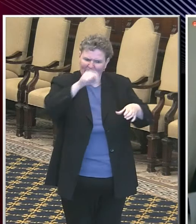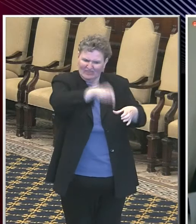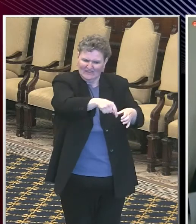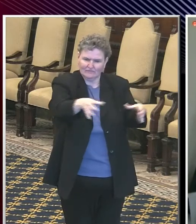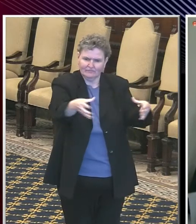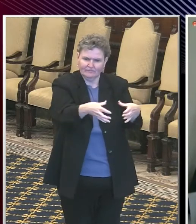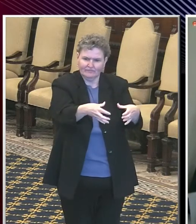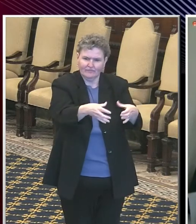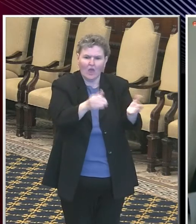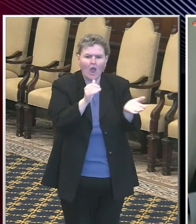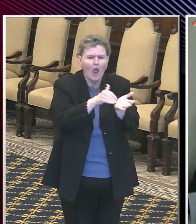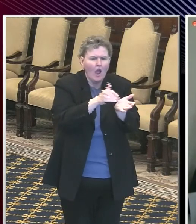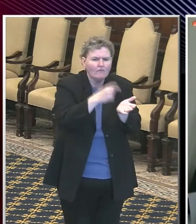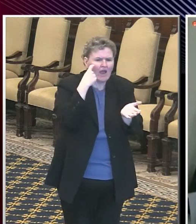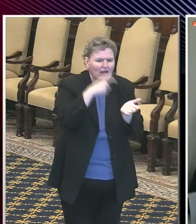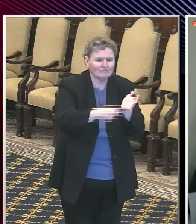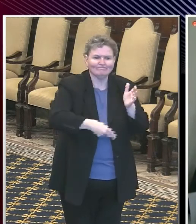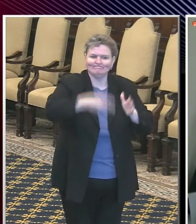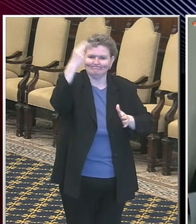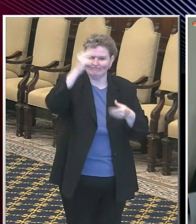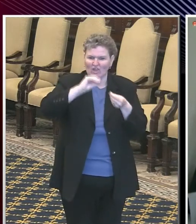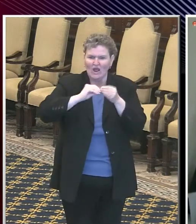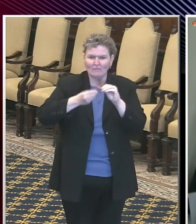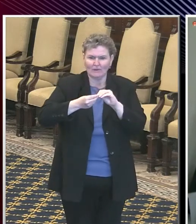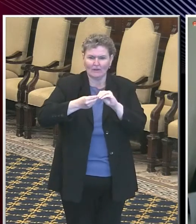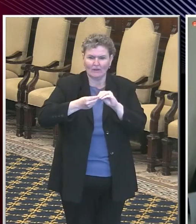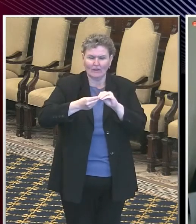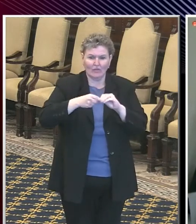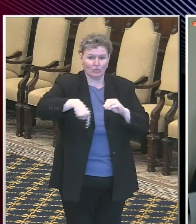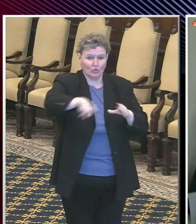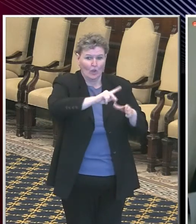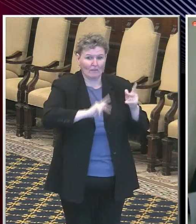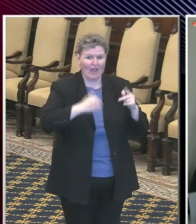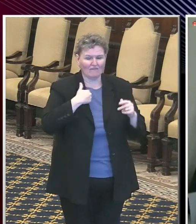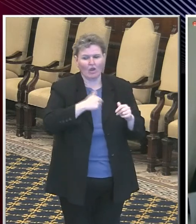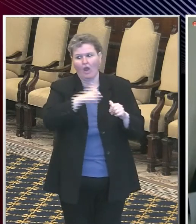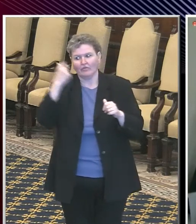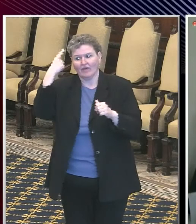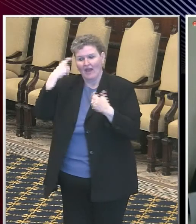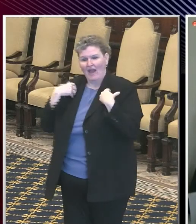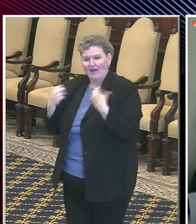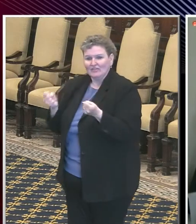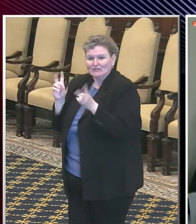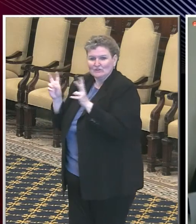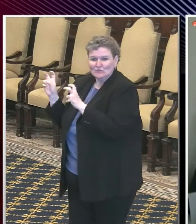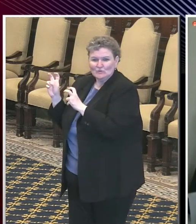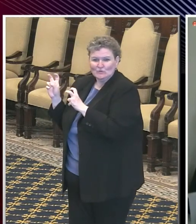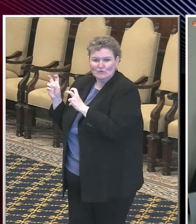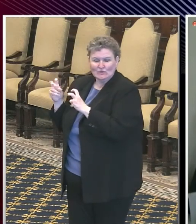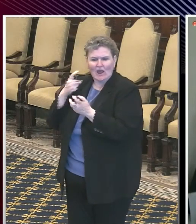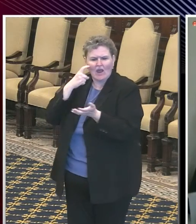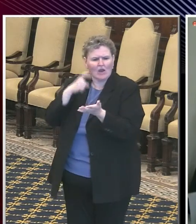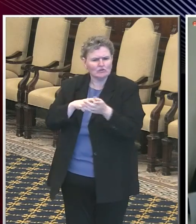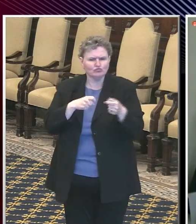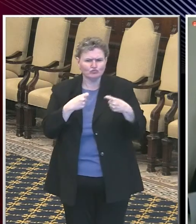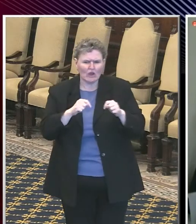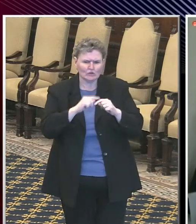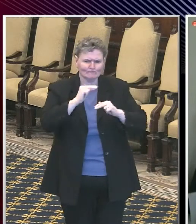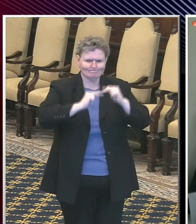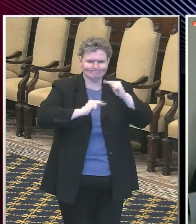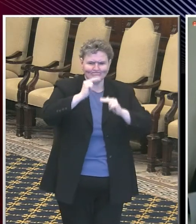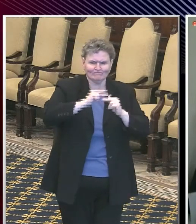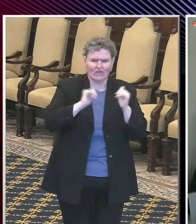I don't have updated numbers for you today. We can look and see if we have any updated numbers. I believe that there has been now a case definition written down, so we can clearly